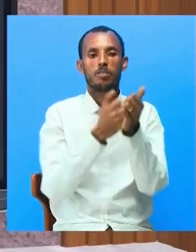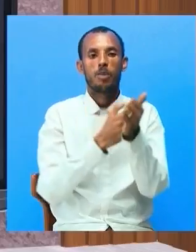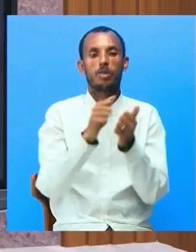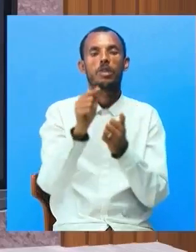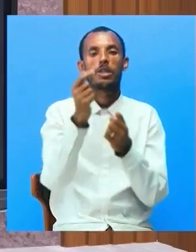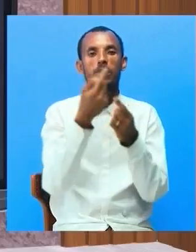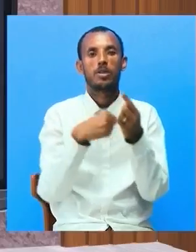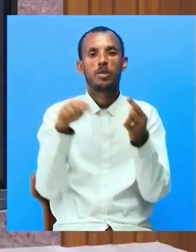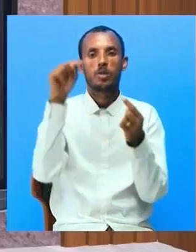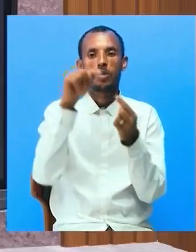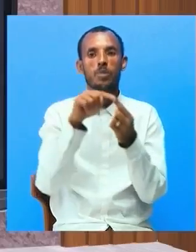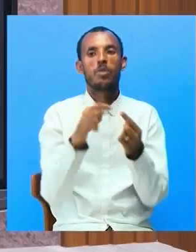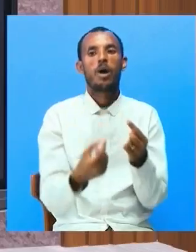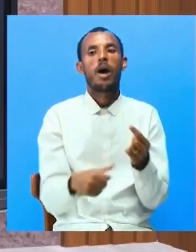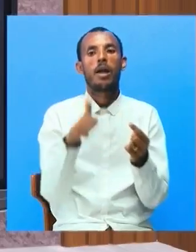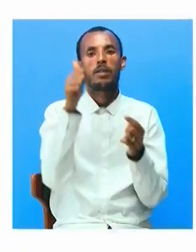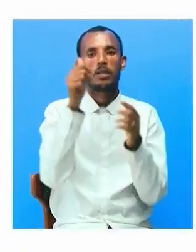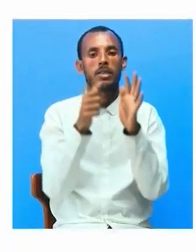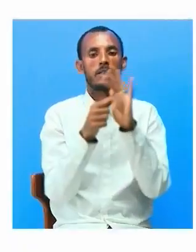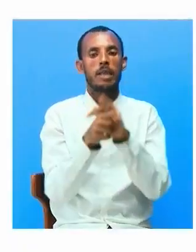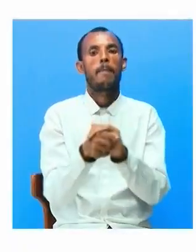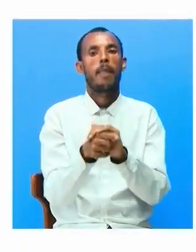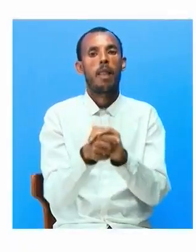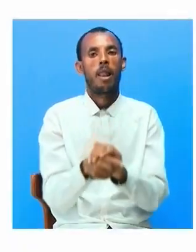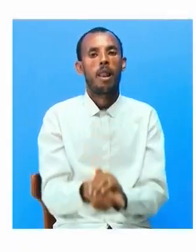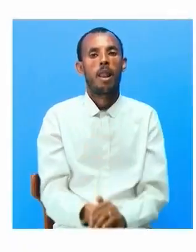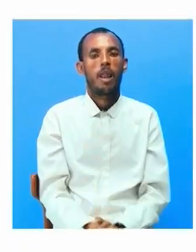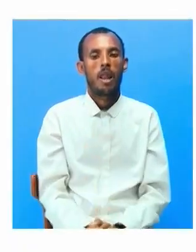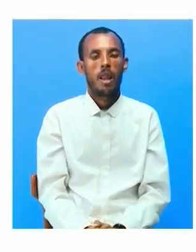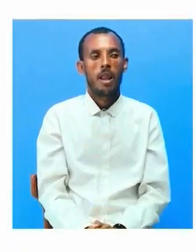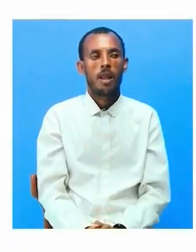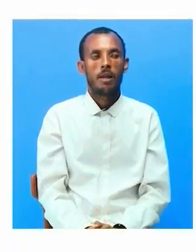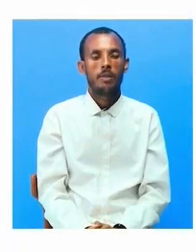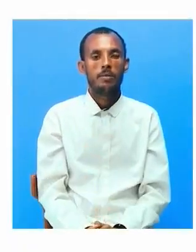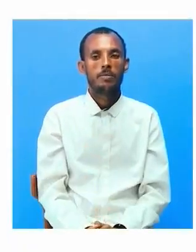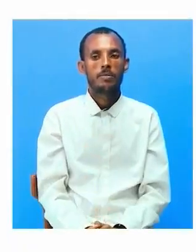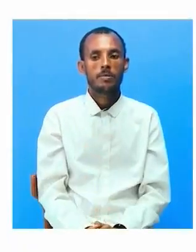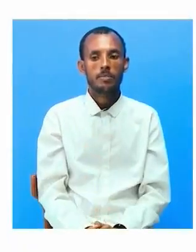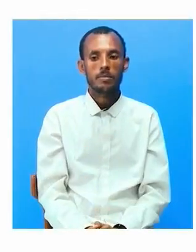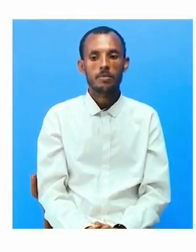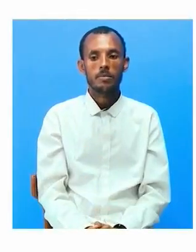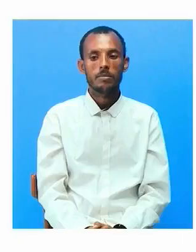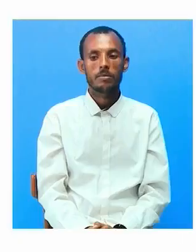proceed to another example. Let's take this one.